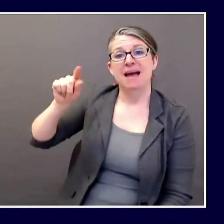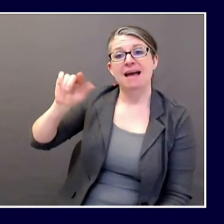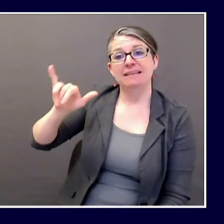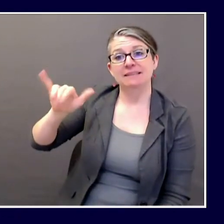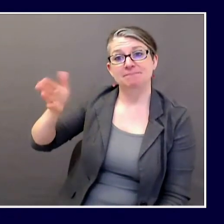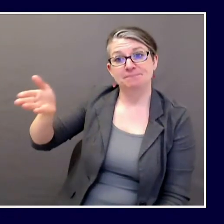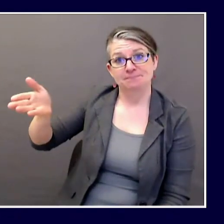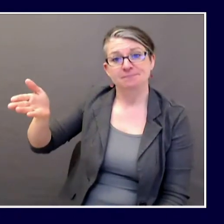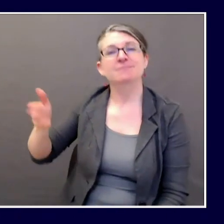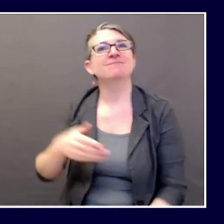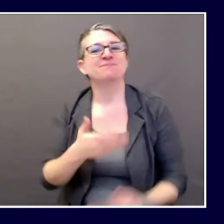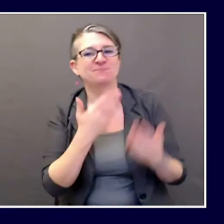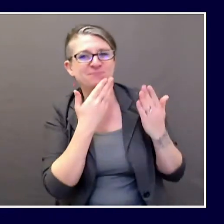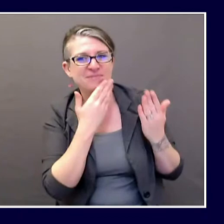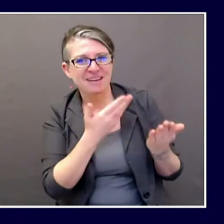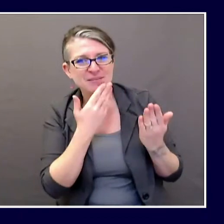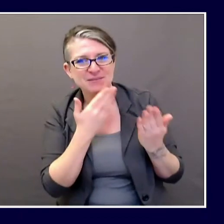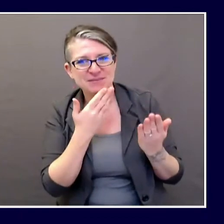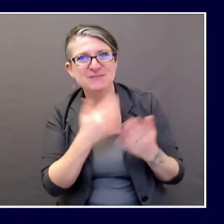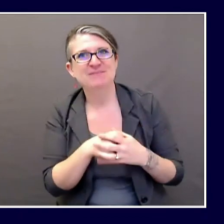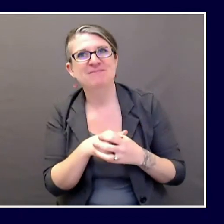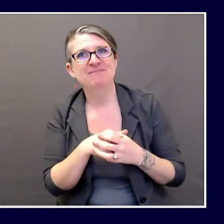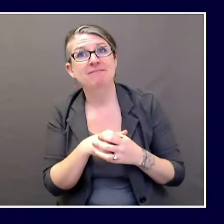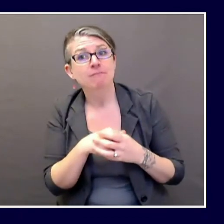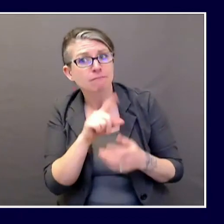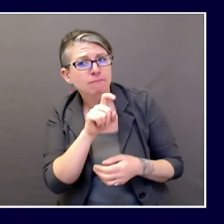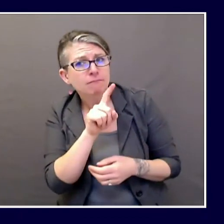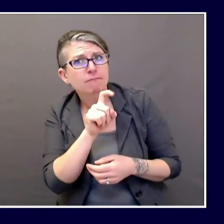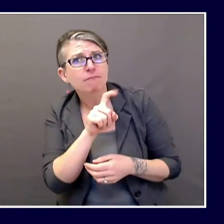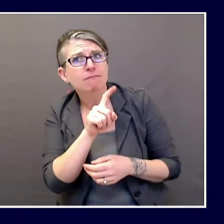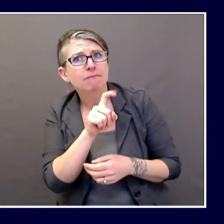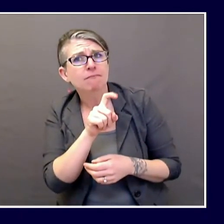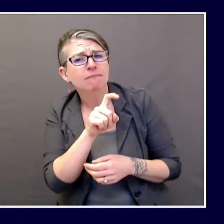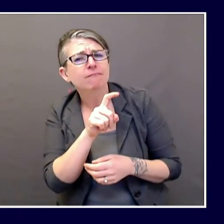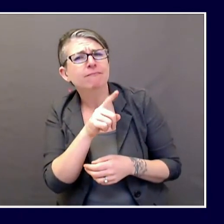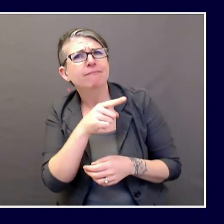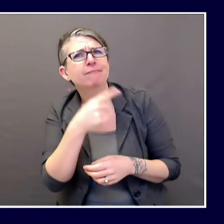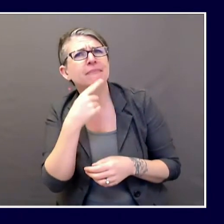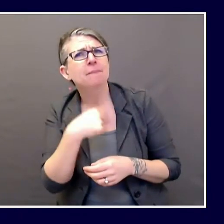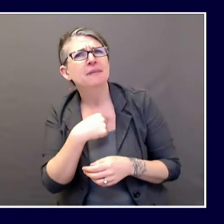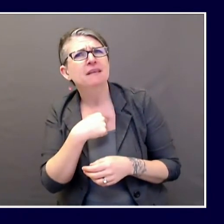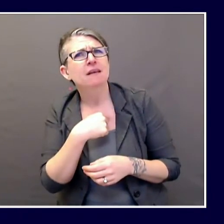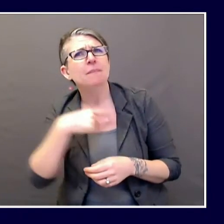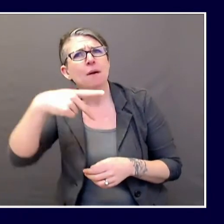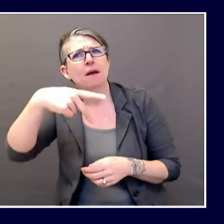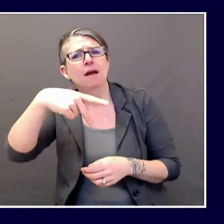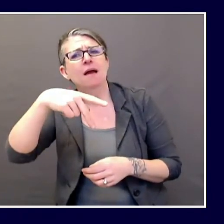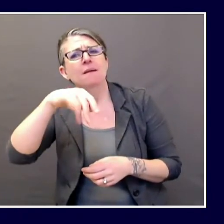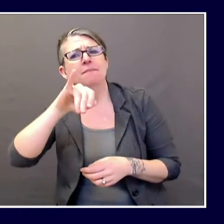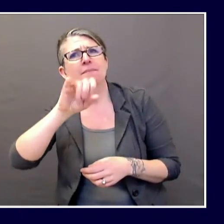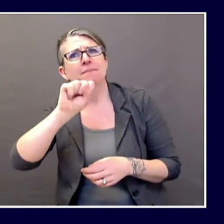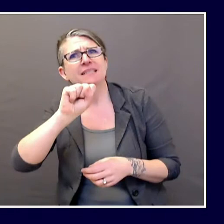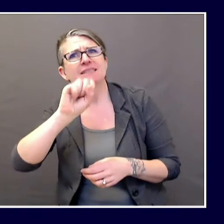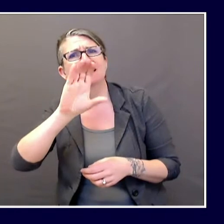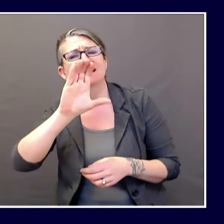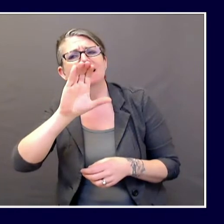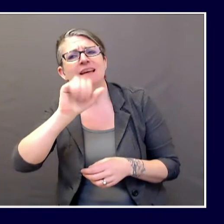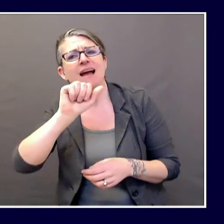can tell us anything more that you know about the cases in Piscataquis County or anywhere. I mean, I know you said they're under investigation,